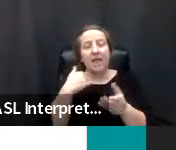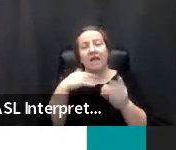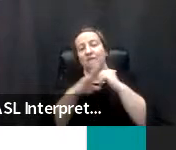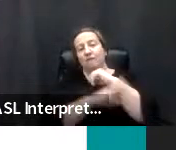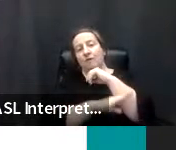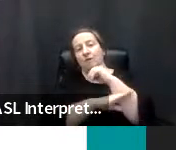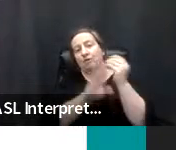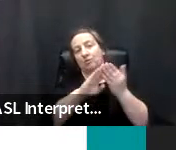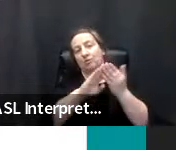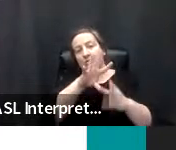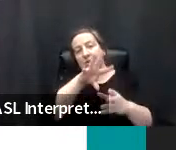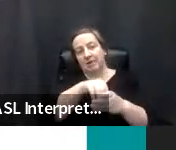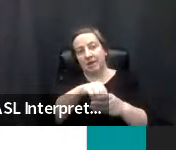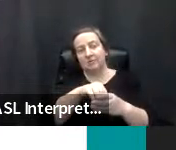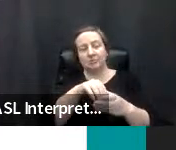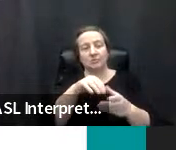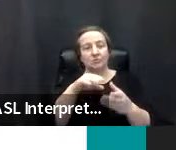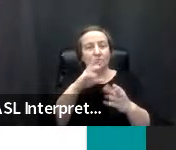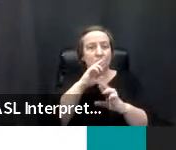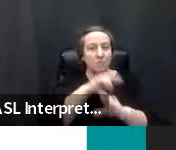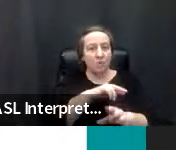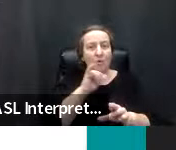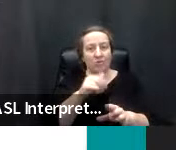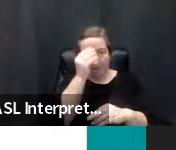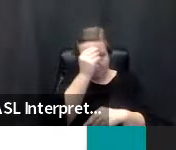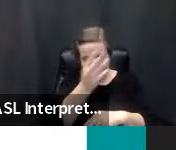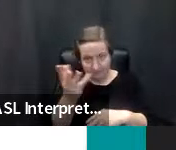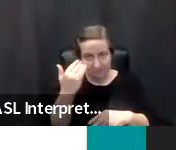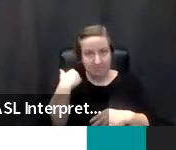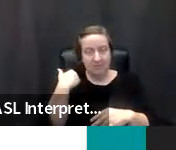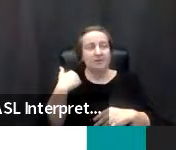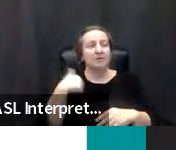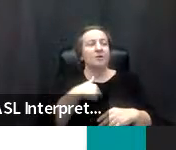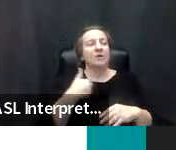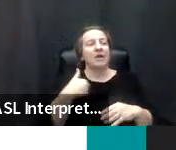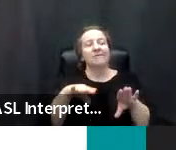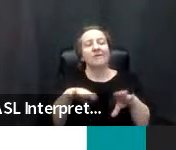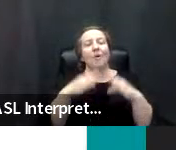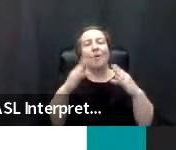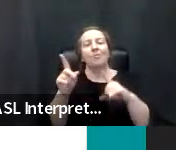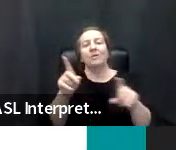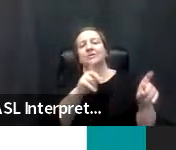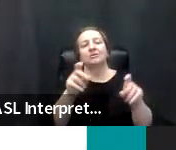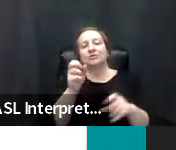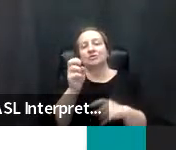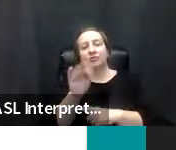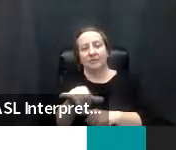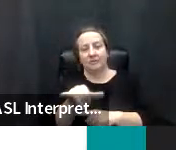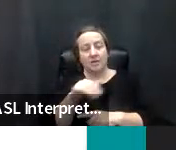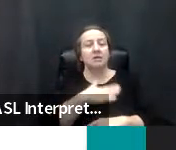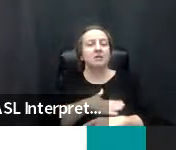engagement report. As you all know, that was indicated earlier. We have an open survey. Please